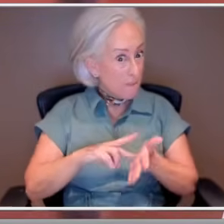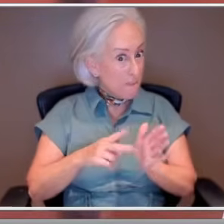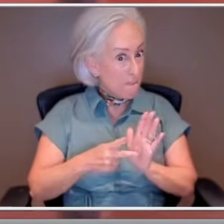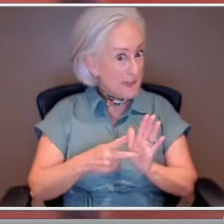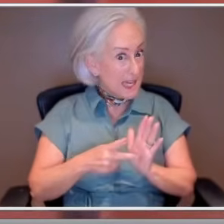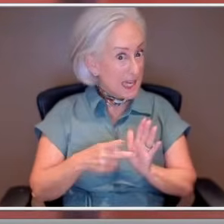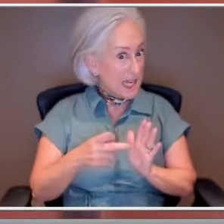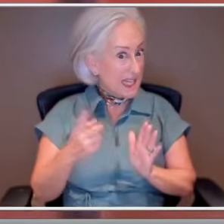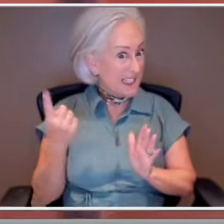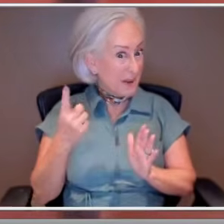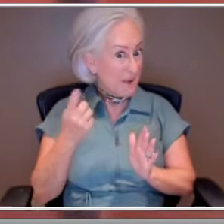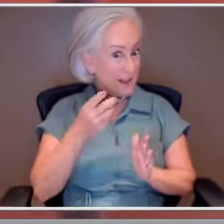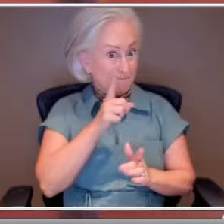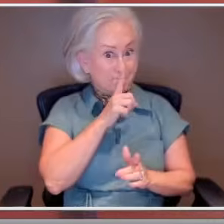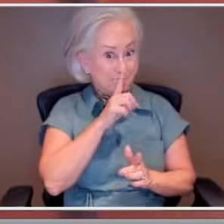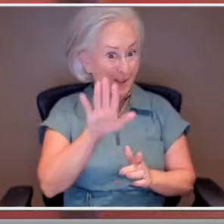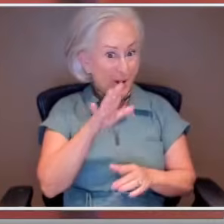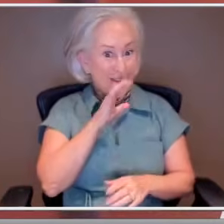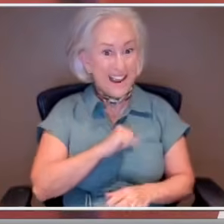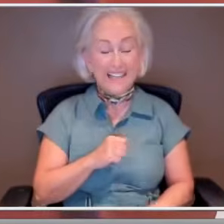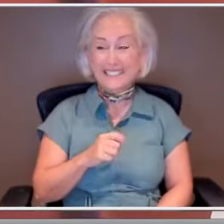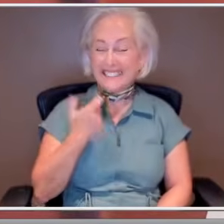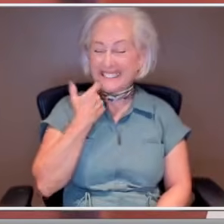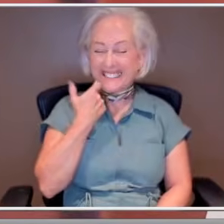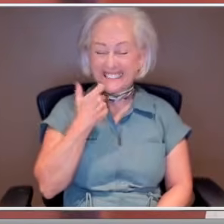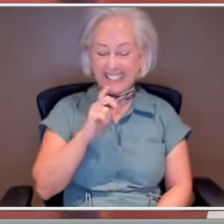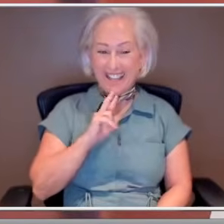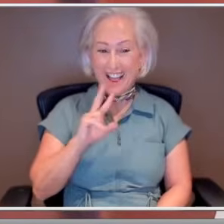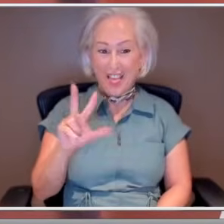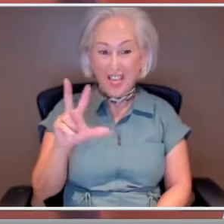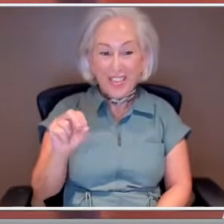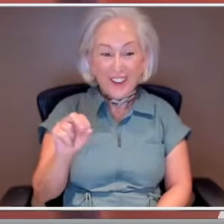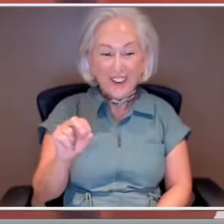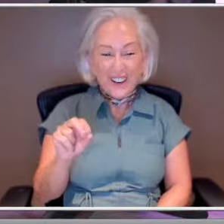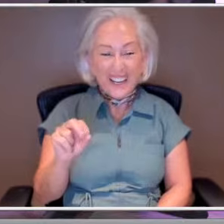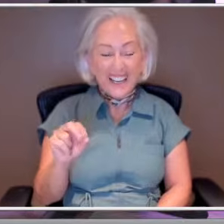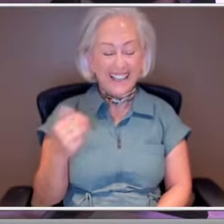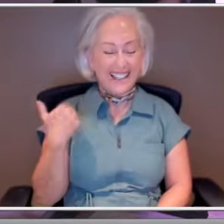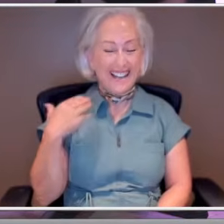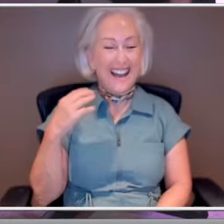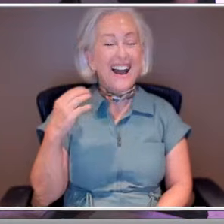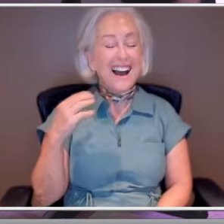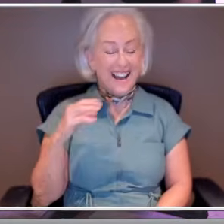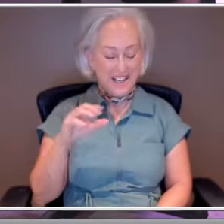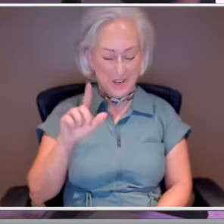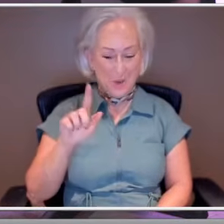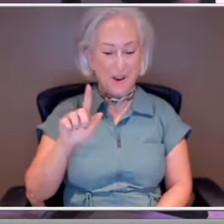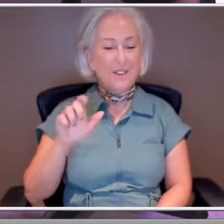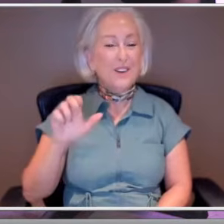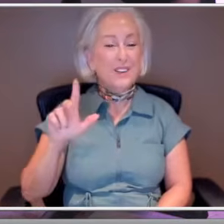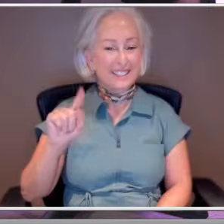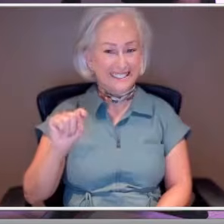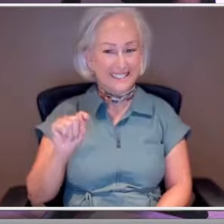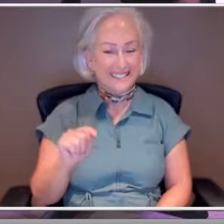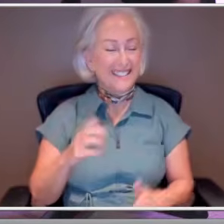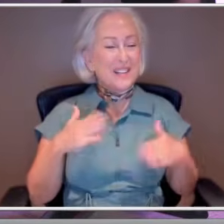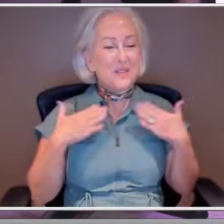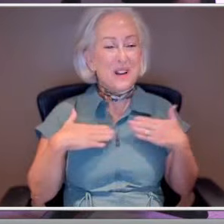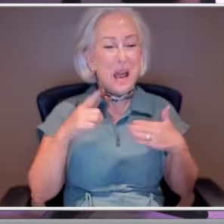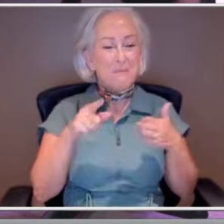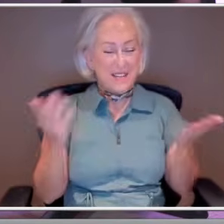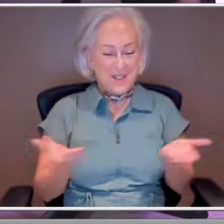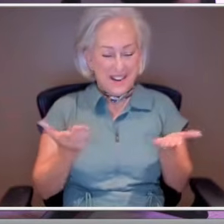age? I just turned 30 on the 21st. Yay, a milestone, right? Happy birthday. Thank you. We're so glad you're here. Before